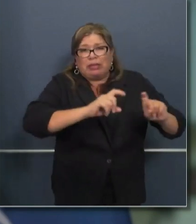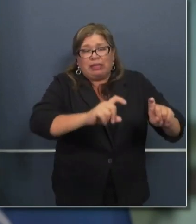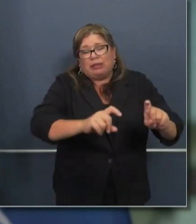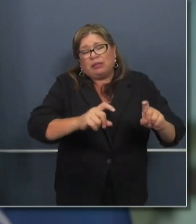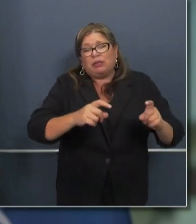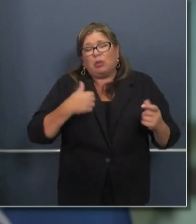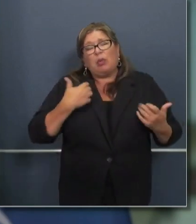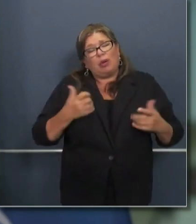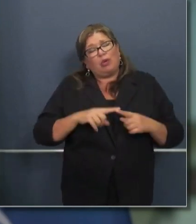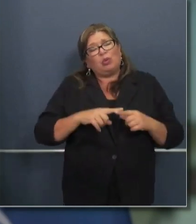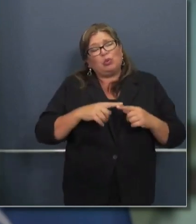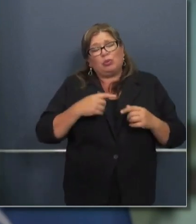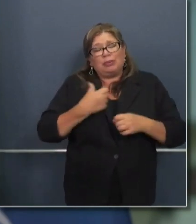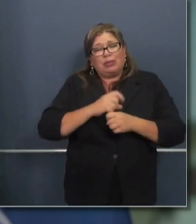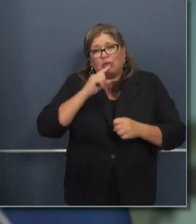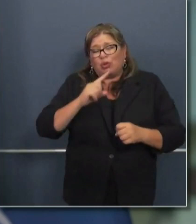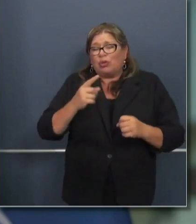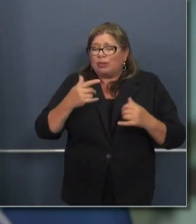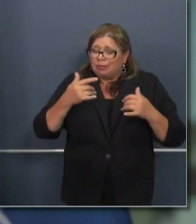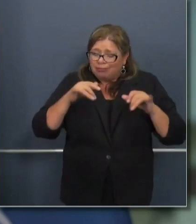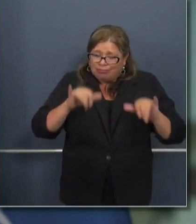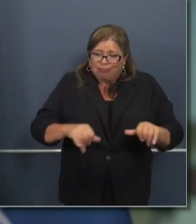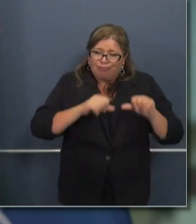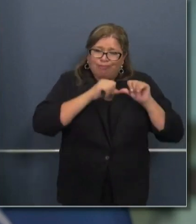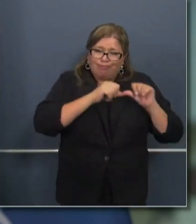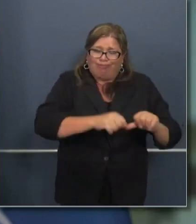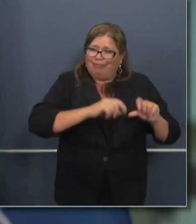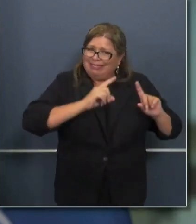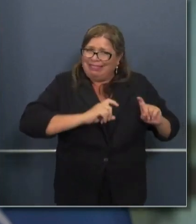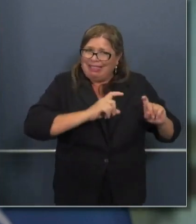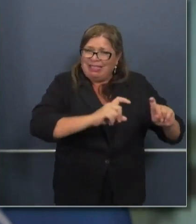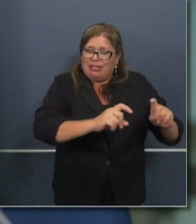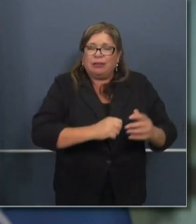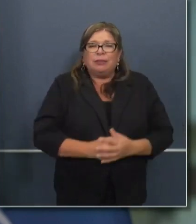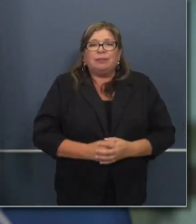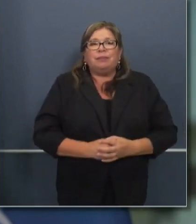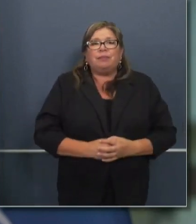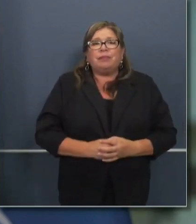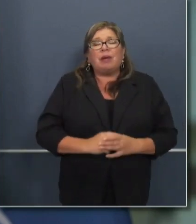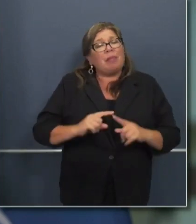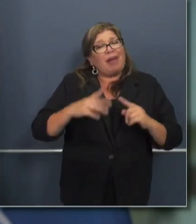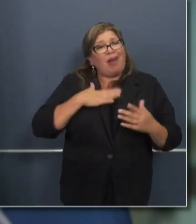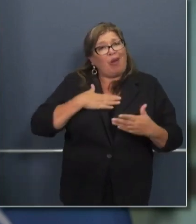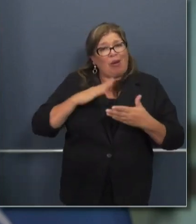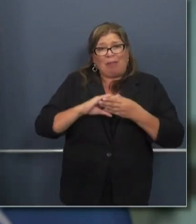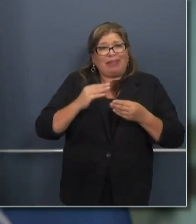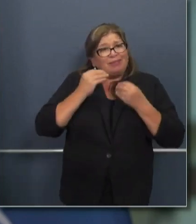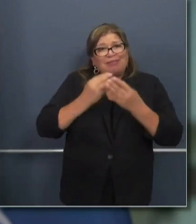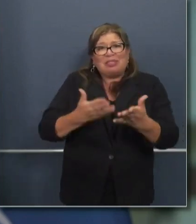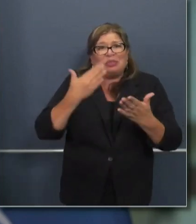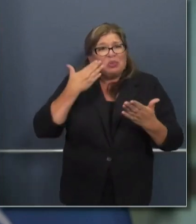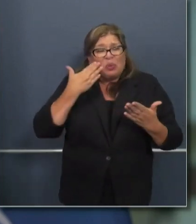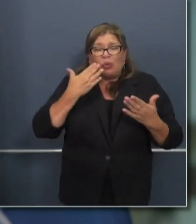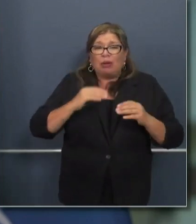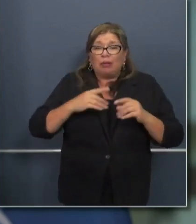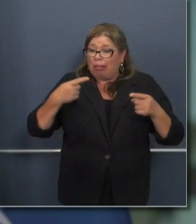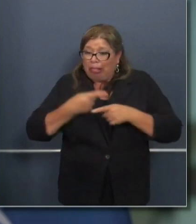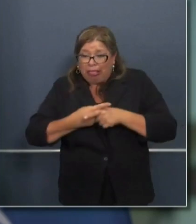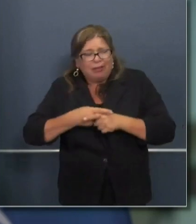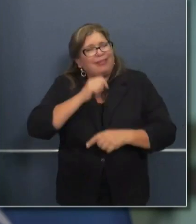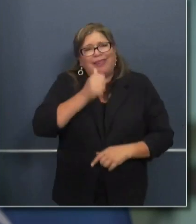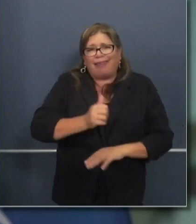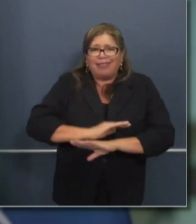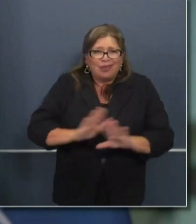kind of scale that you deserve and the public deserves. As it relates to the messaging, it's very clear. It's crystal clear. As we reopen